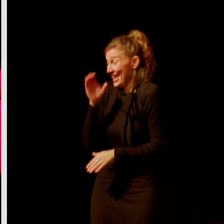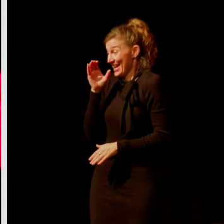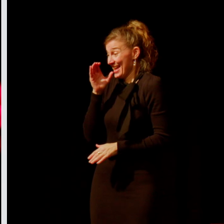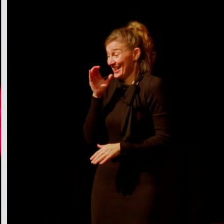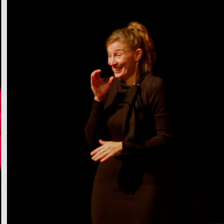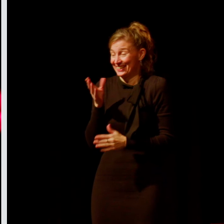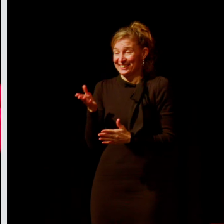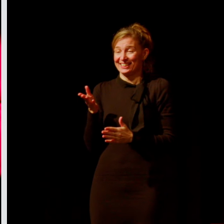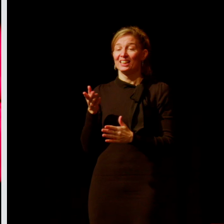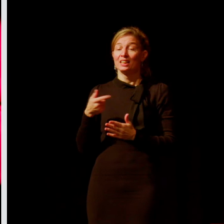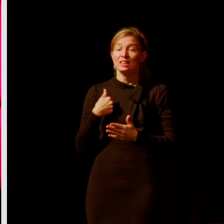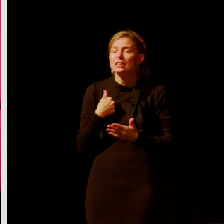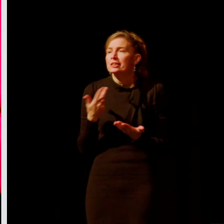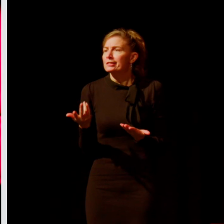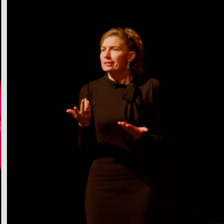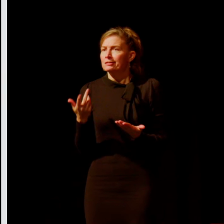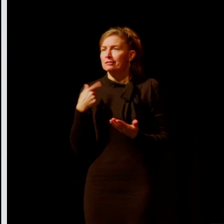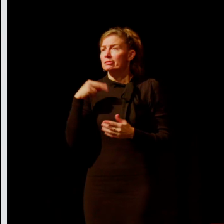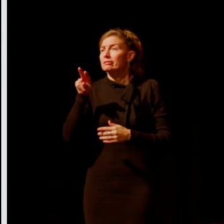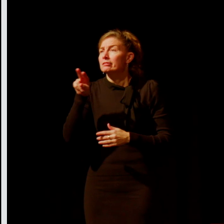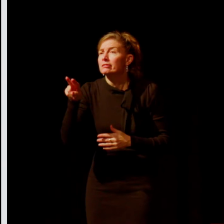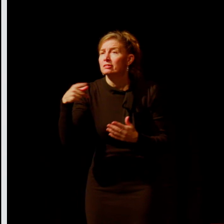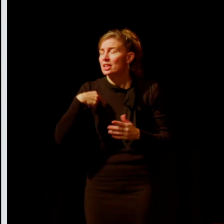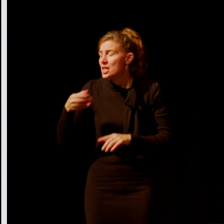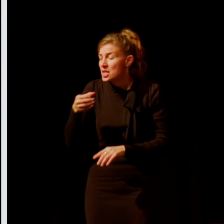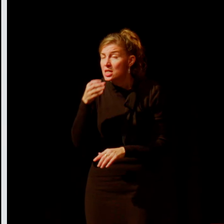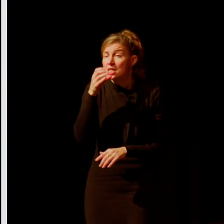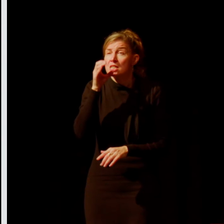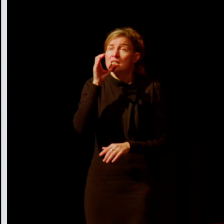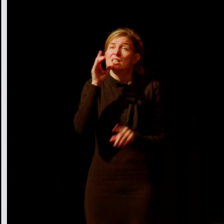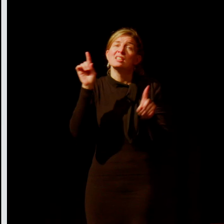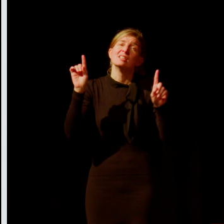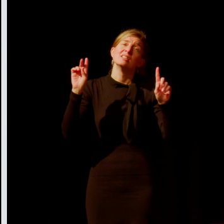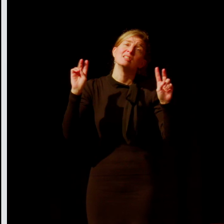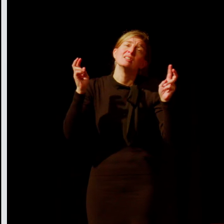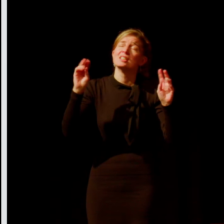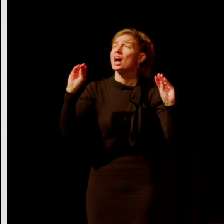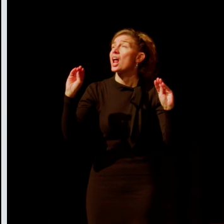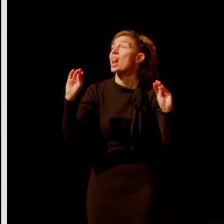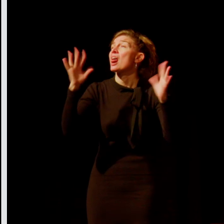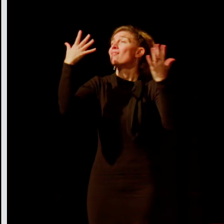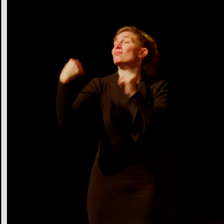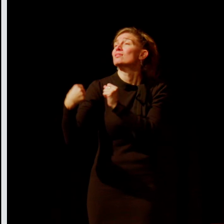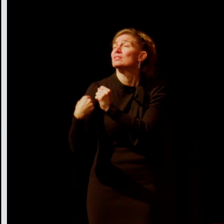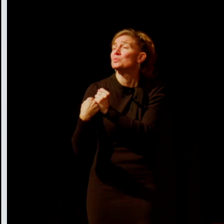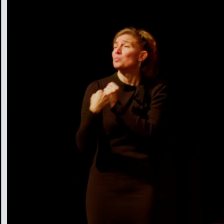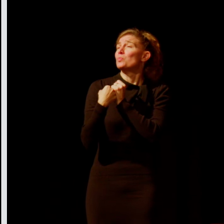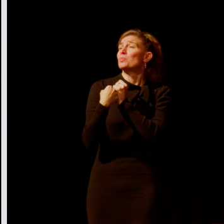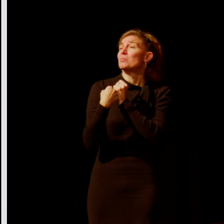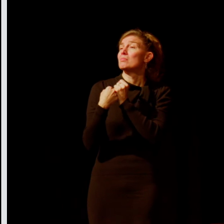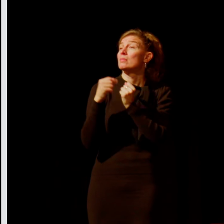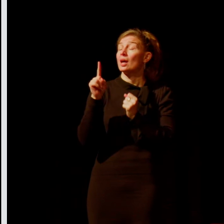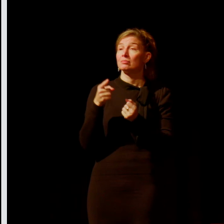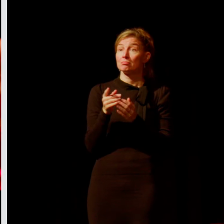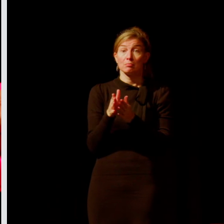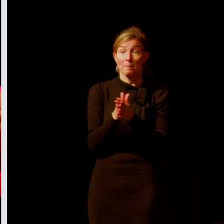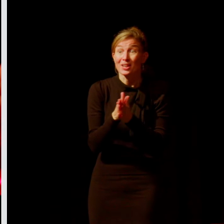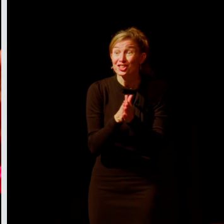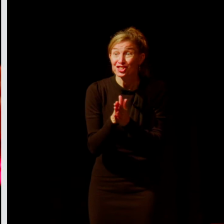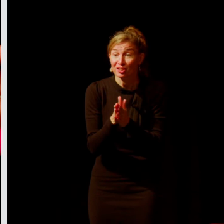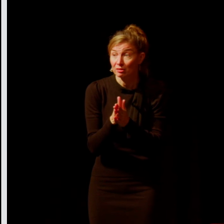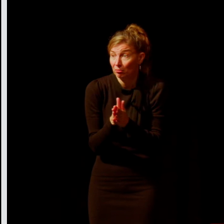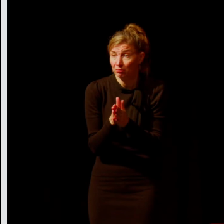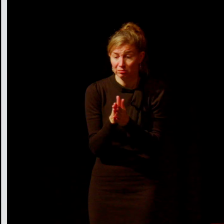rationed, dreams on life support, and ambition, well, ambition